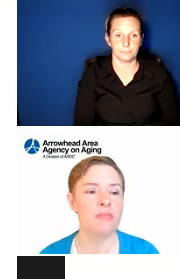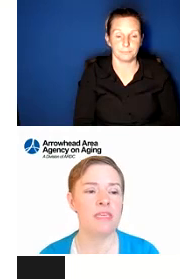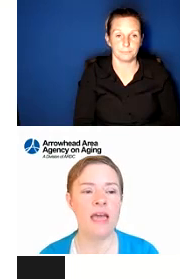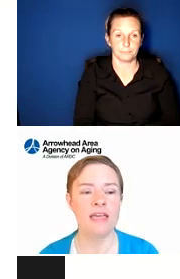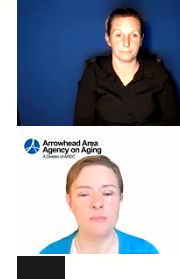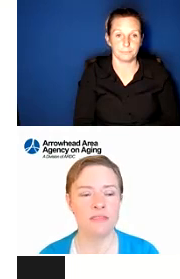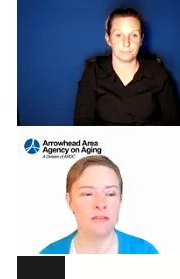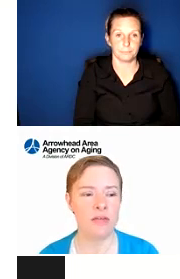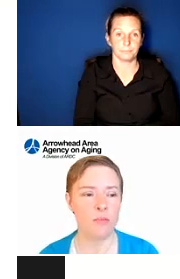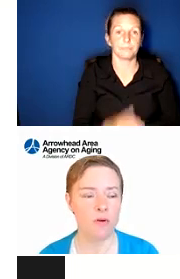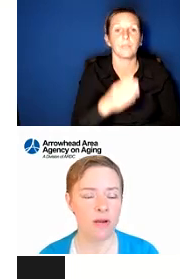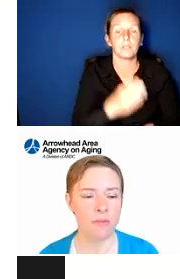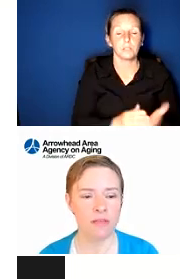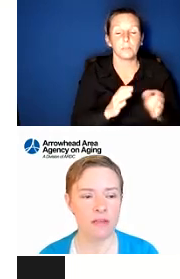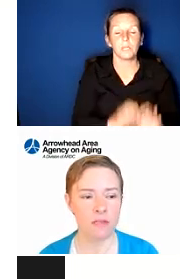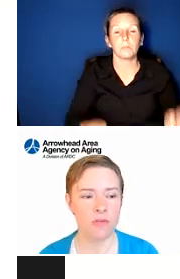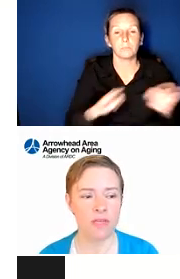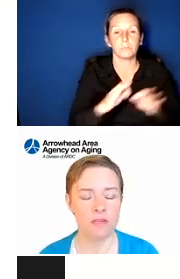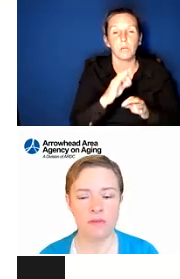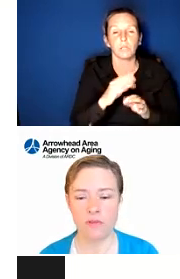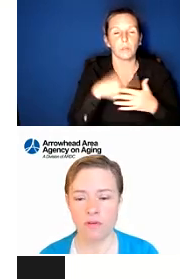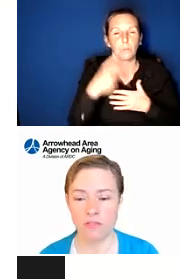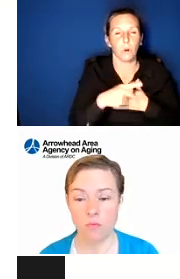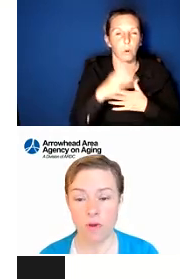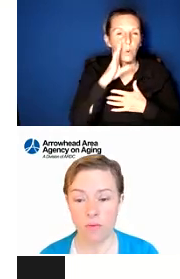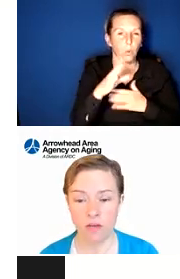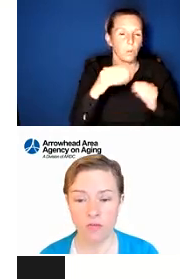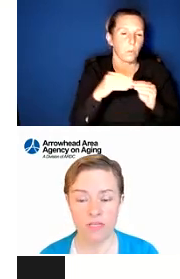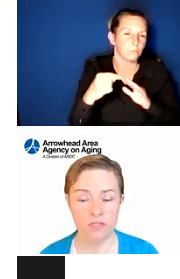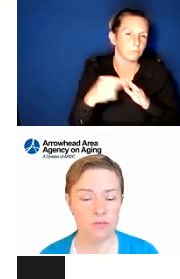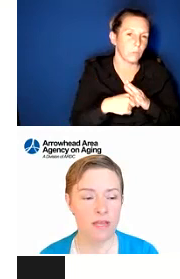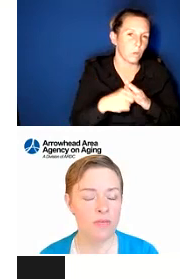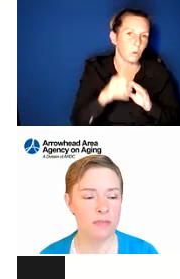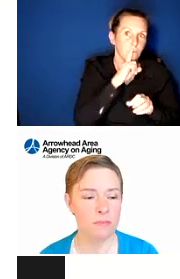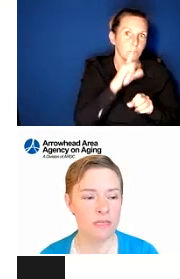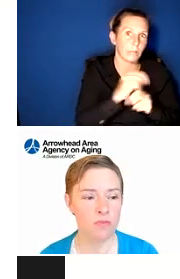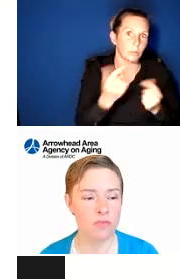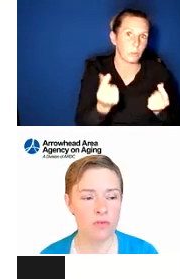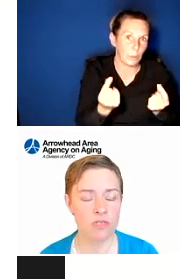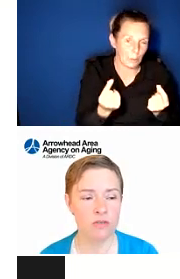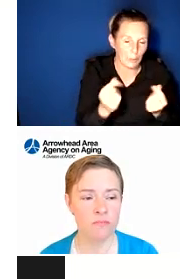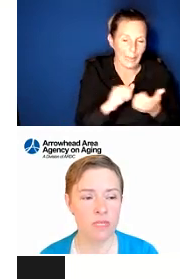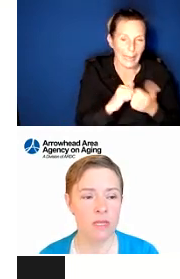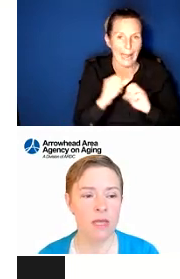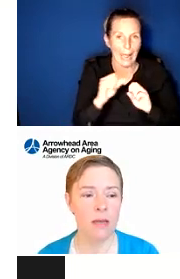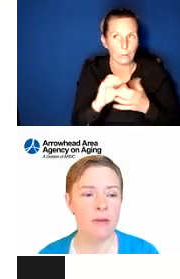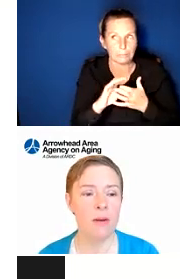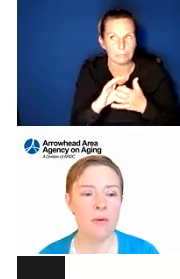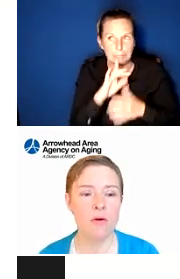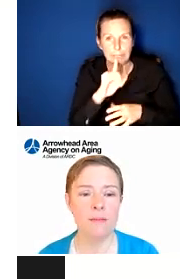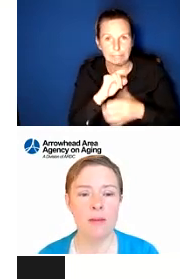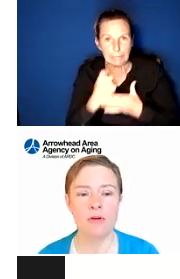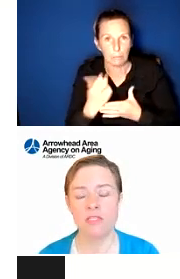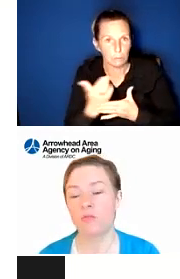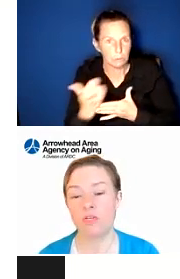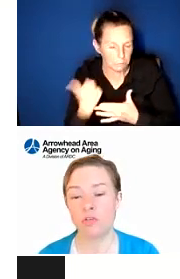So some key aspects of that program, and we'll get a little bit further into what we actually do and how we can be a resource to you. But our